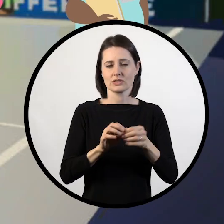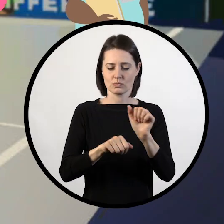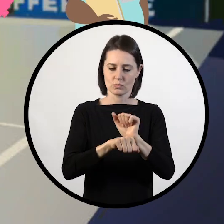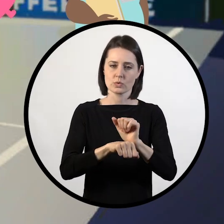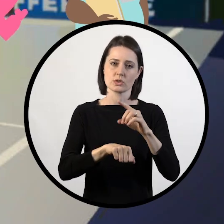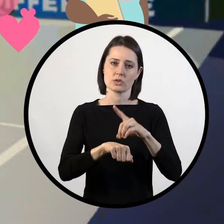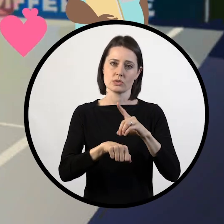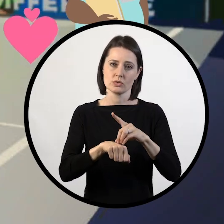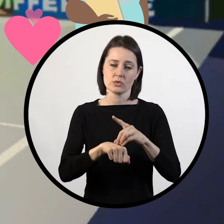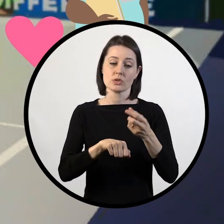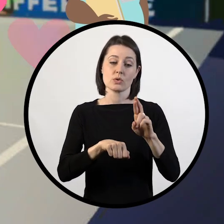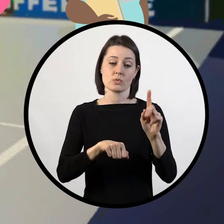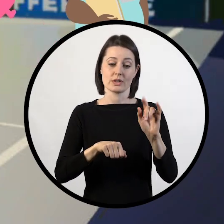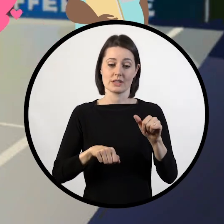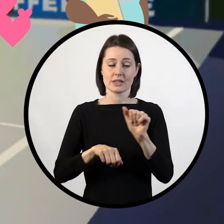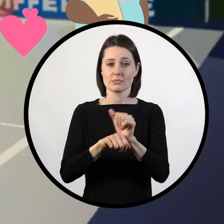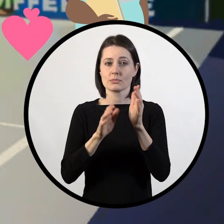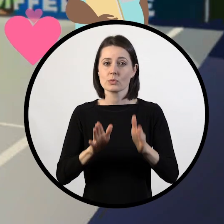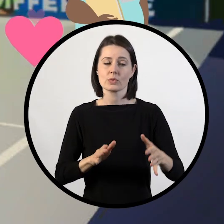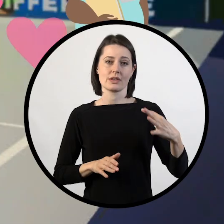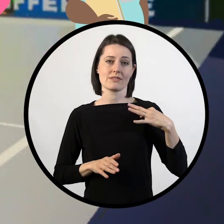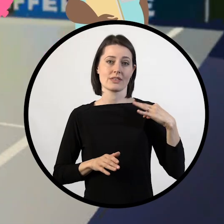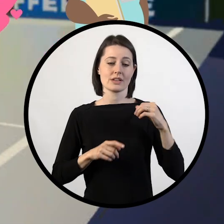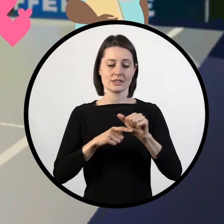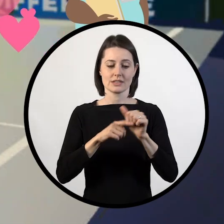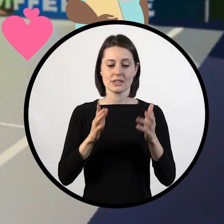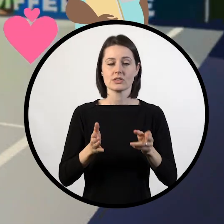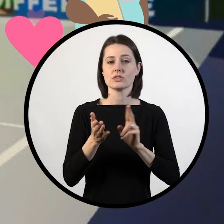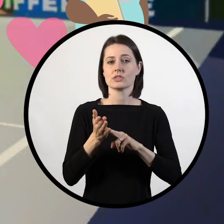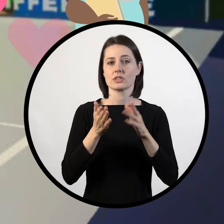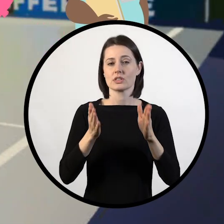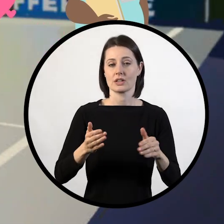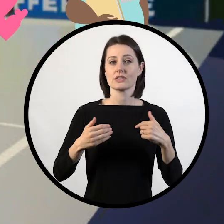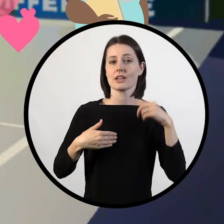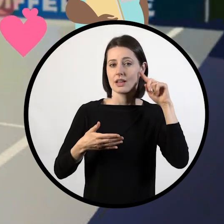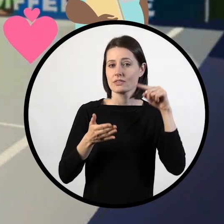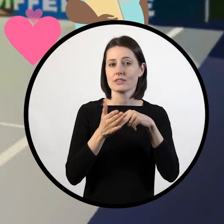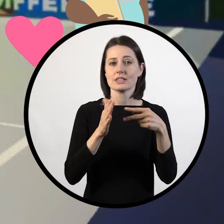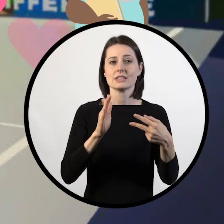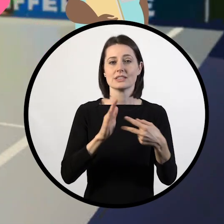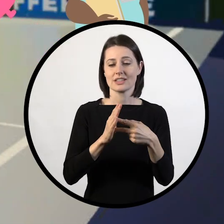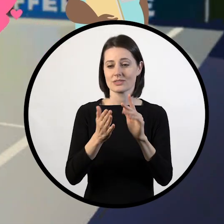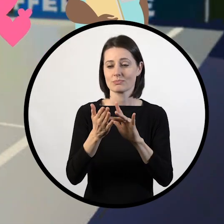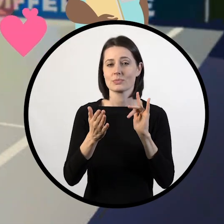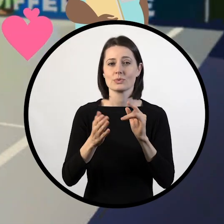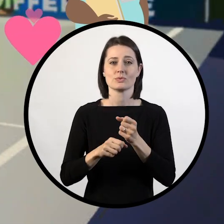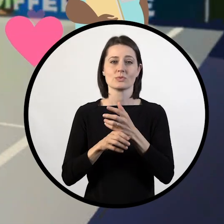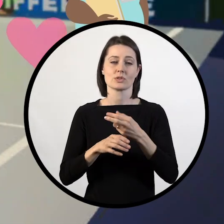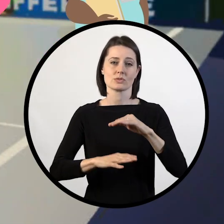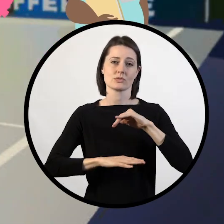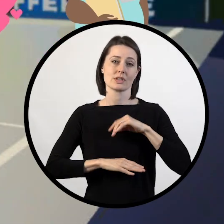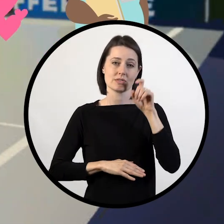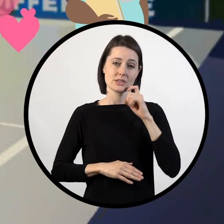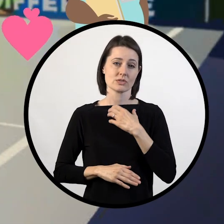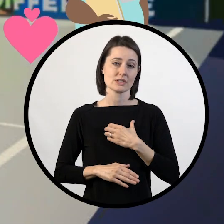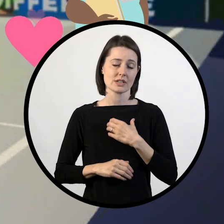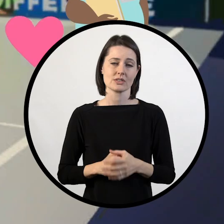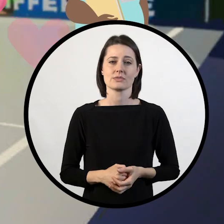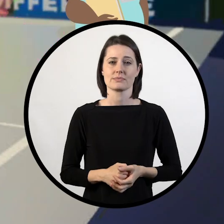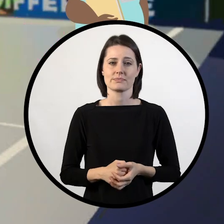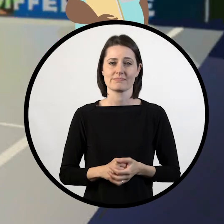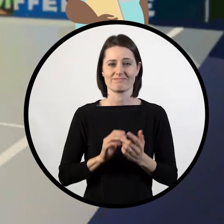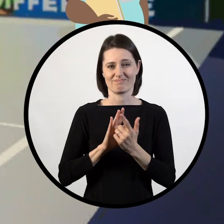the employee, volunteer, intern, or contractor has the intent to abuse, arouse, or gratify sexual